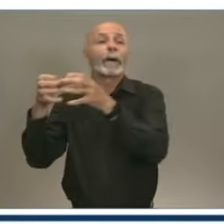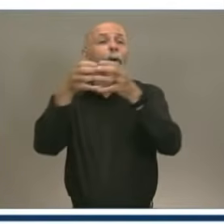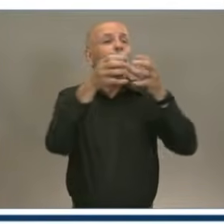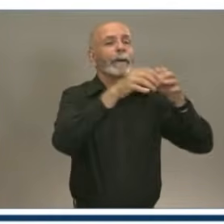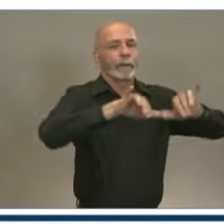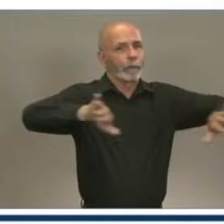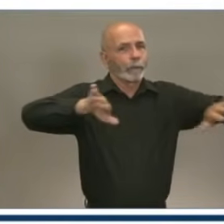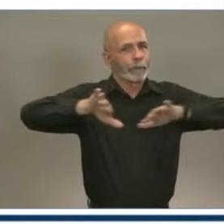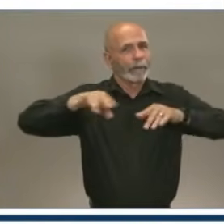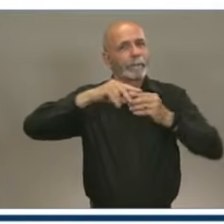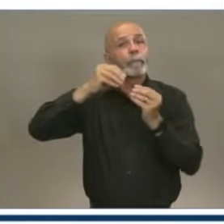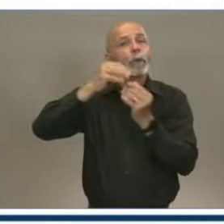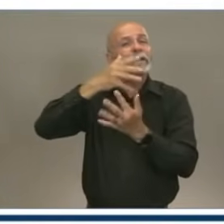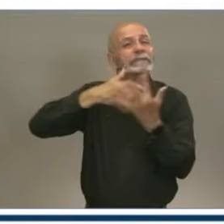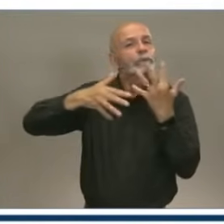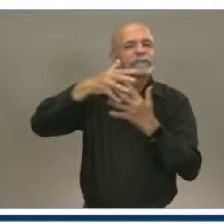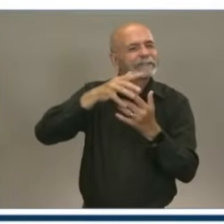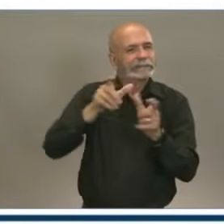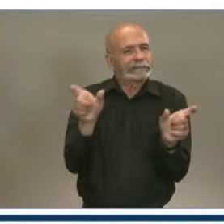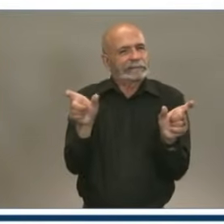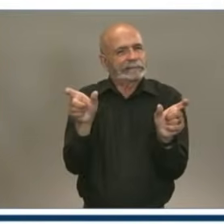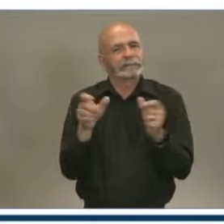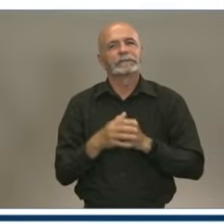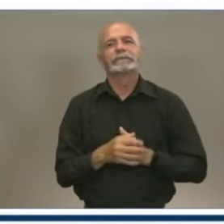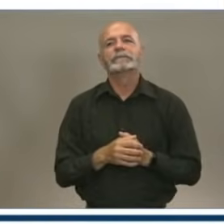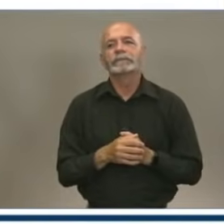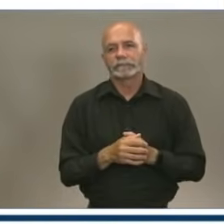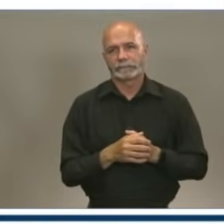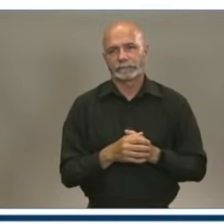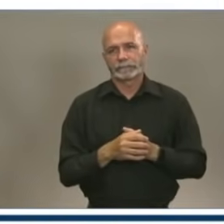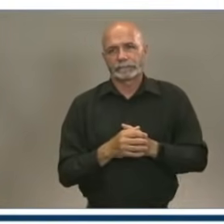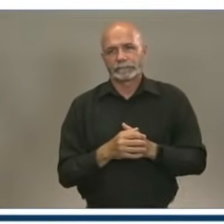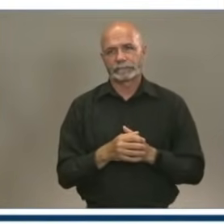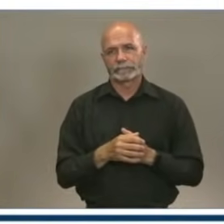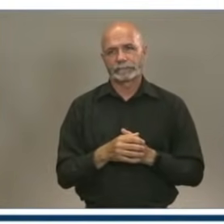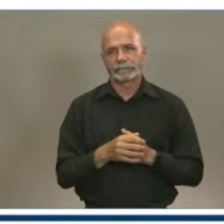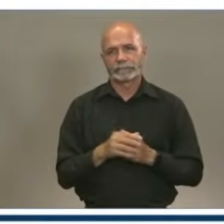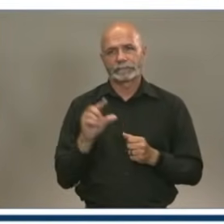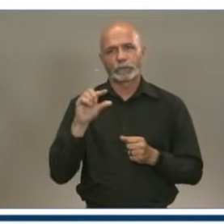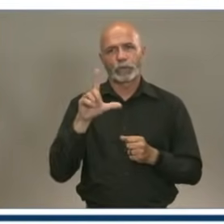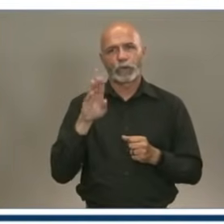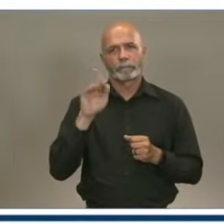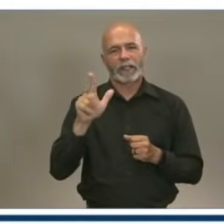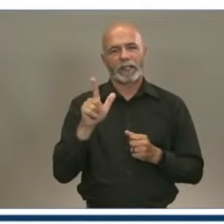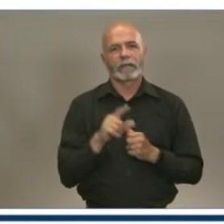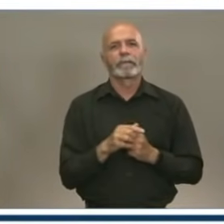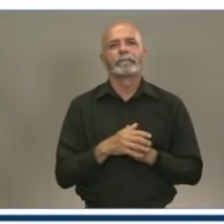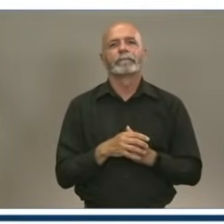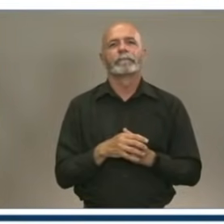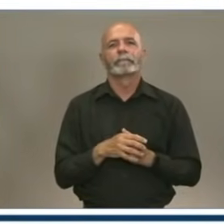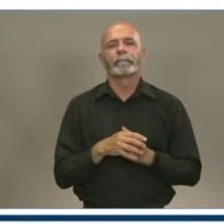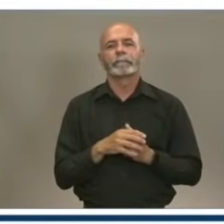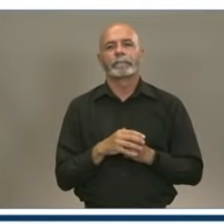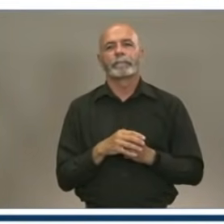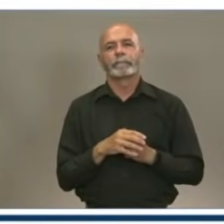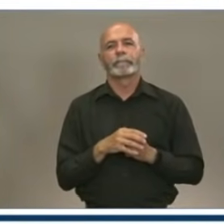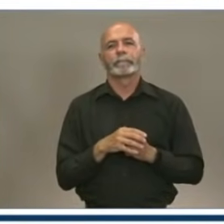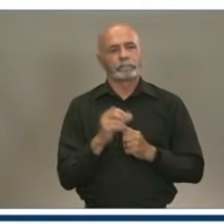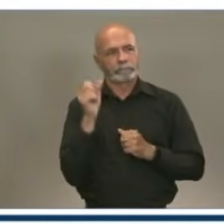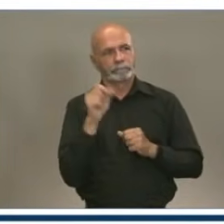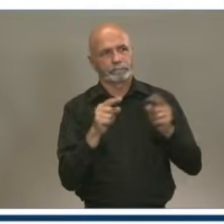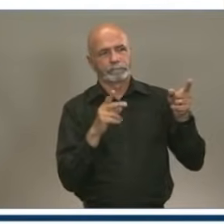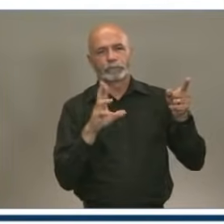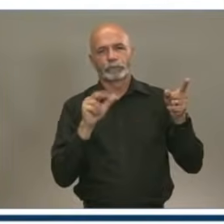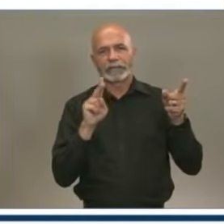go to Global's Jesse Thomas. Go ahead, Jesse. Thank you. This question is for the Premier. I guess we'll wait and see